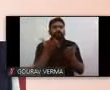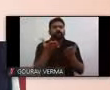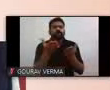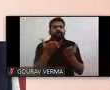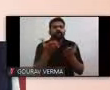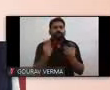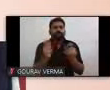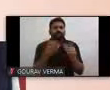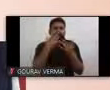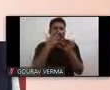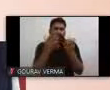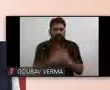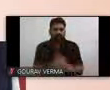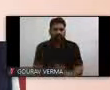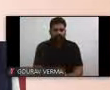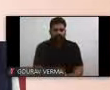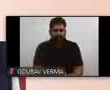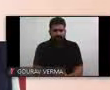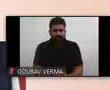then still.